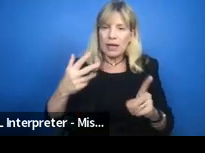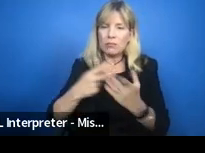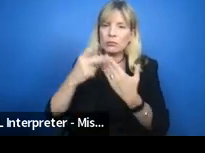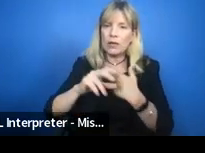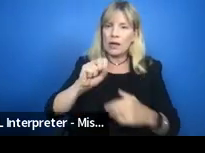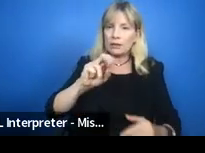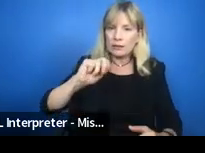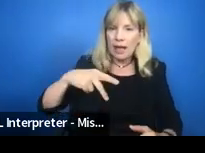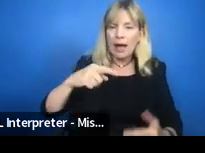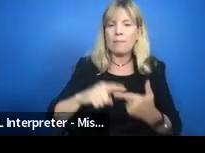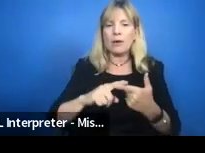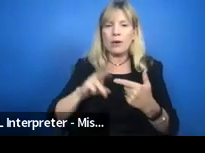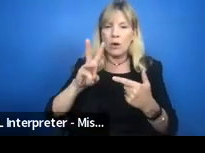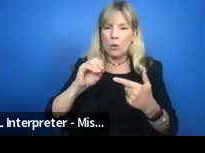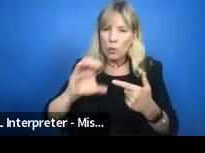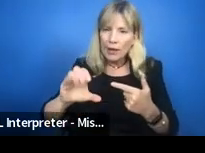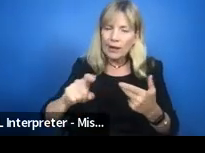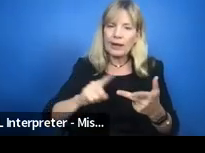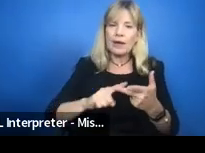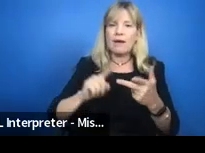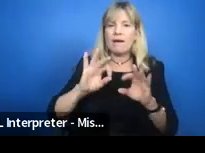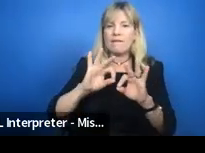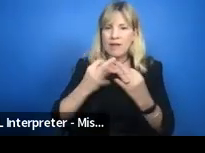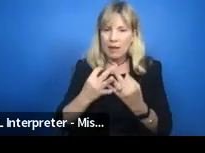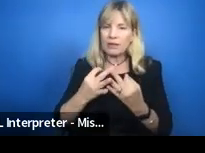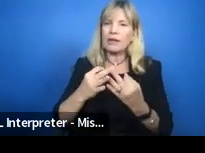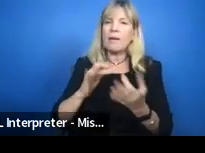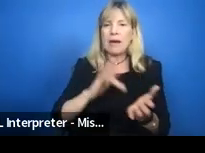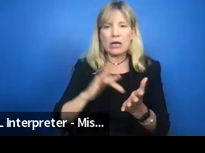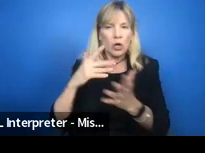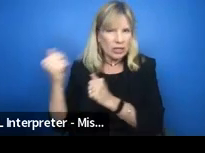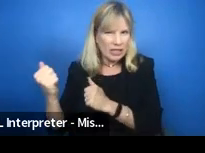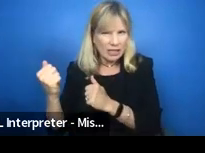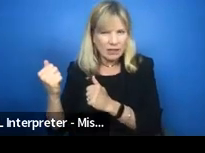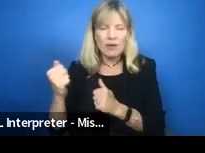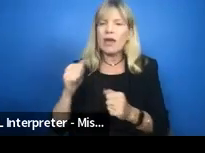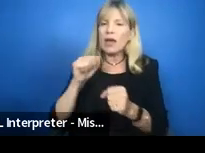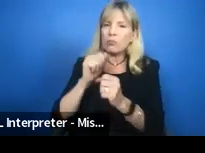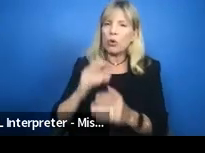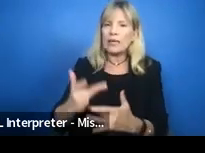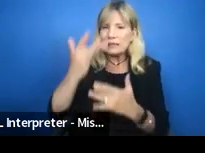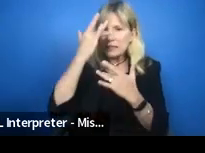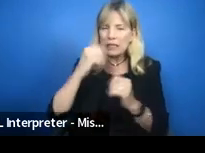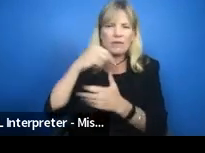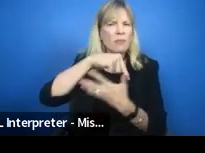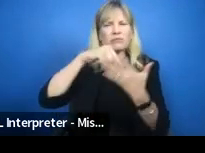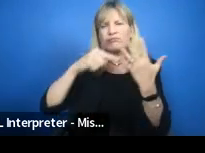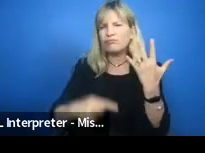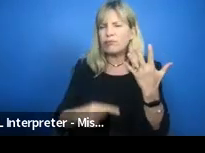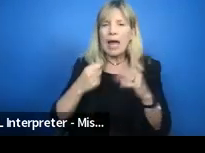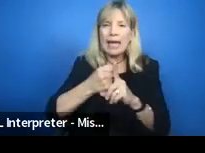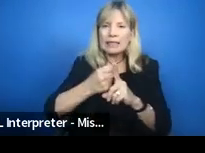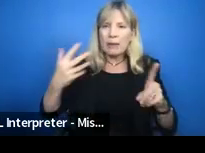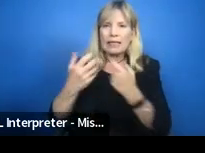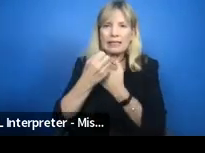and WIC, family and medical leave, employee sick leave, did a whole bunch of things to expand the